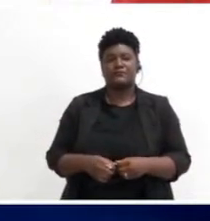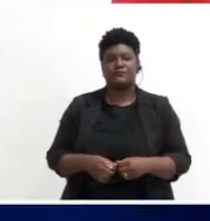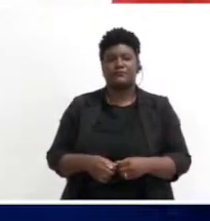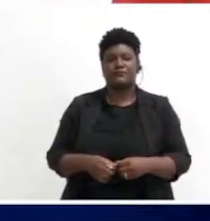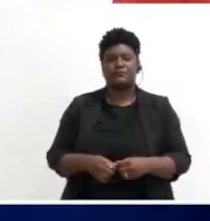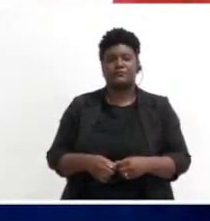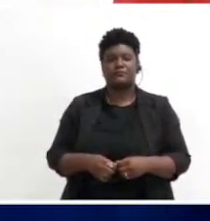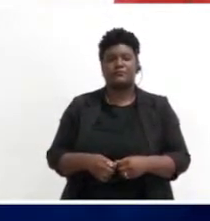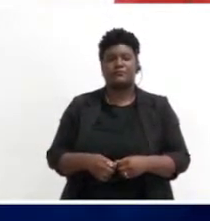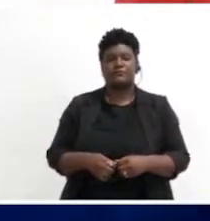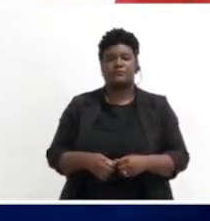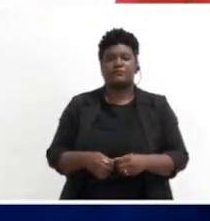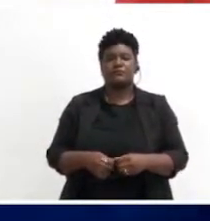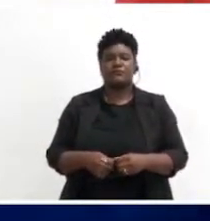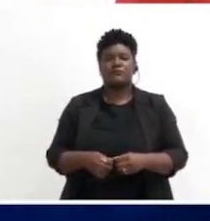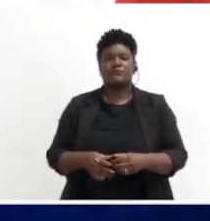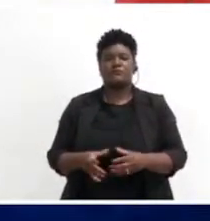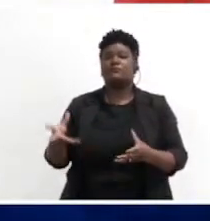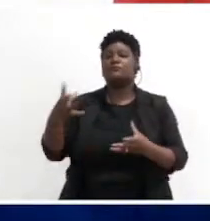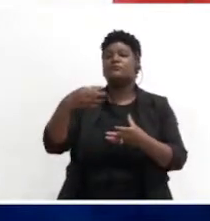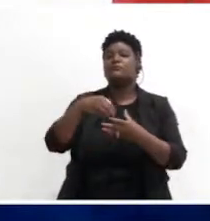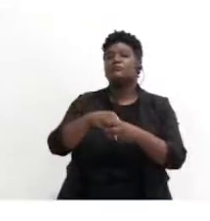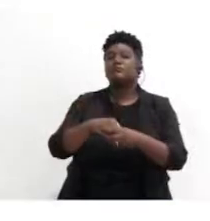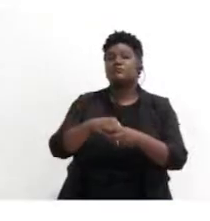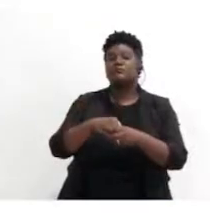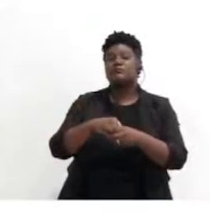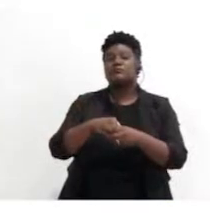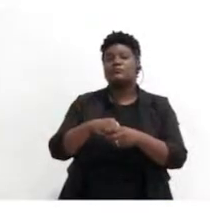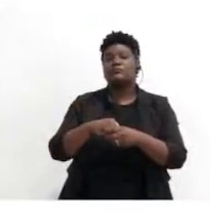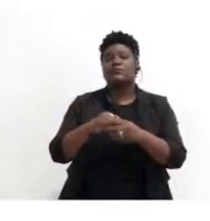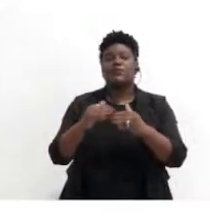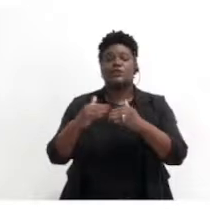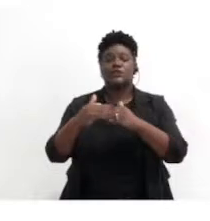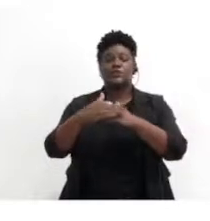with high energy particles, and you're actually knocking